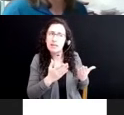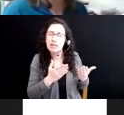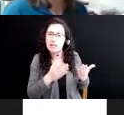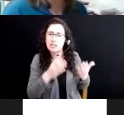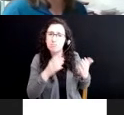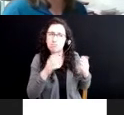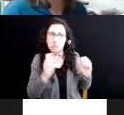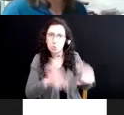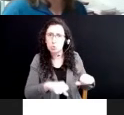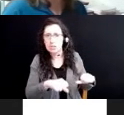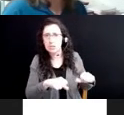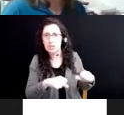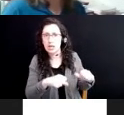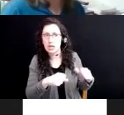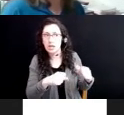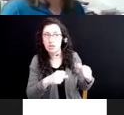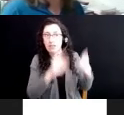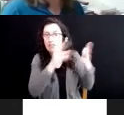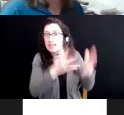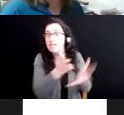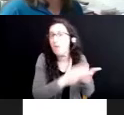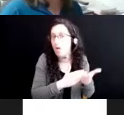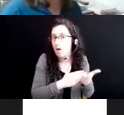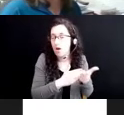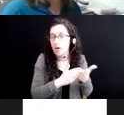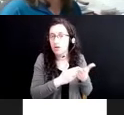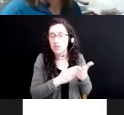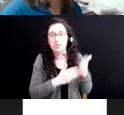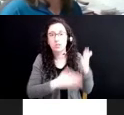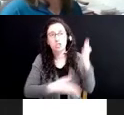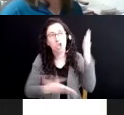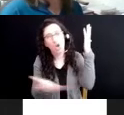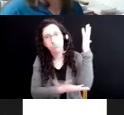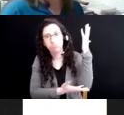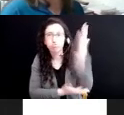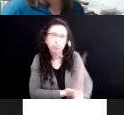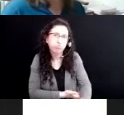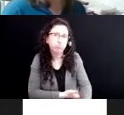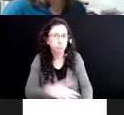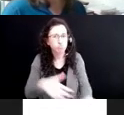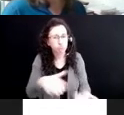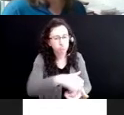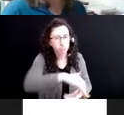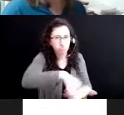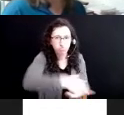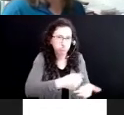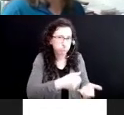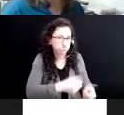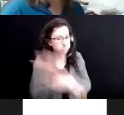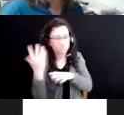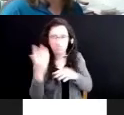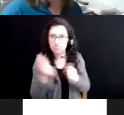entire tree down, grinding up the stump, you could leave a third of it,